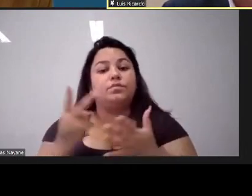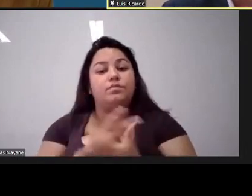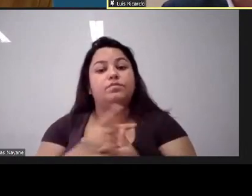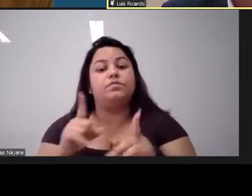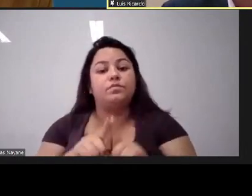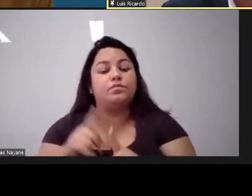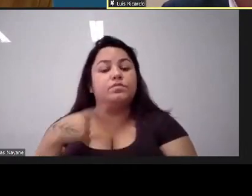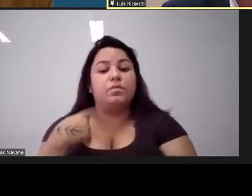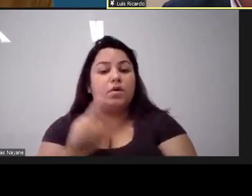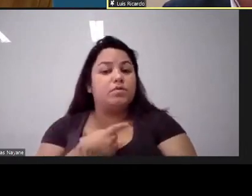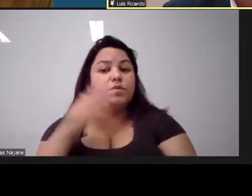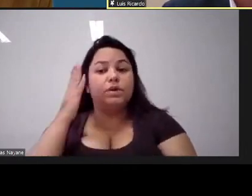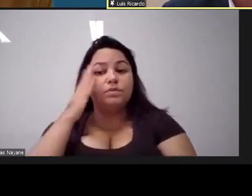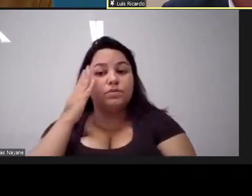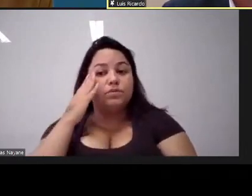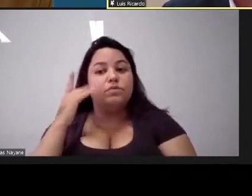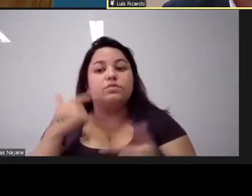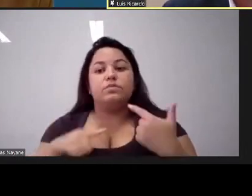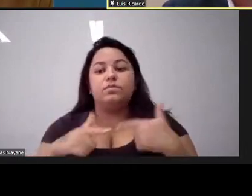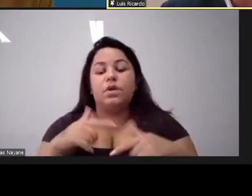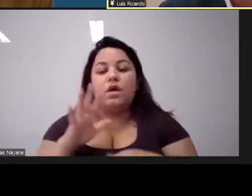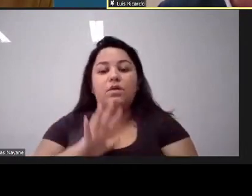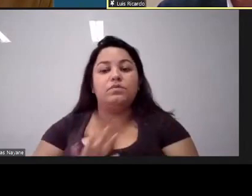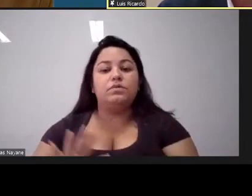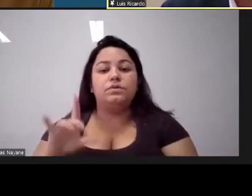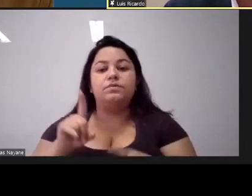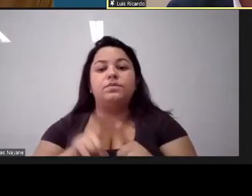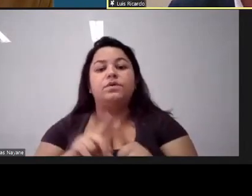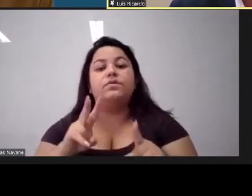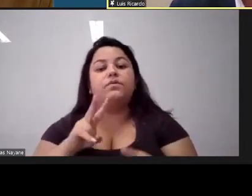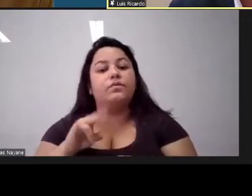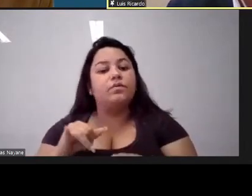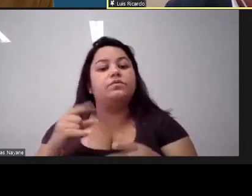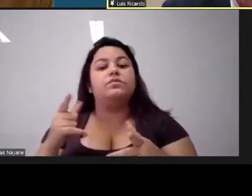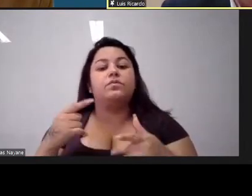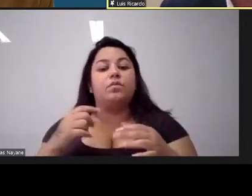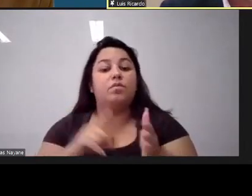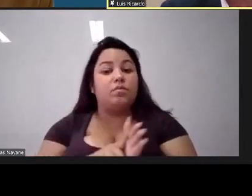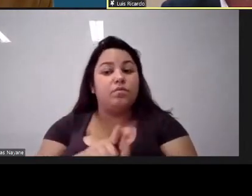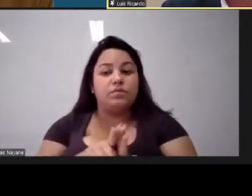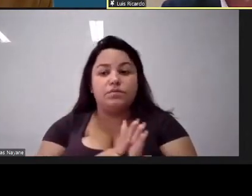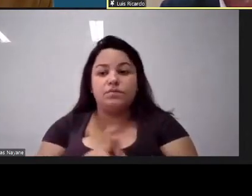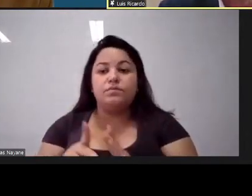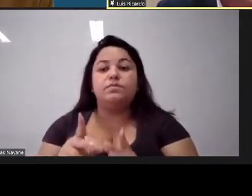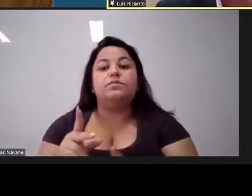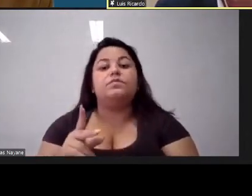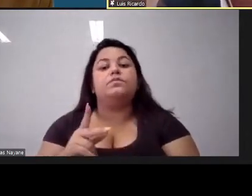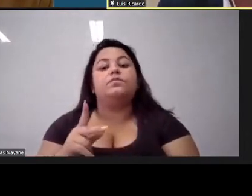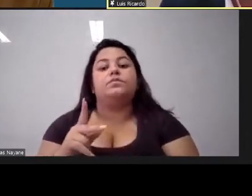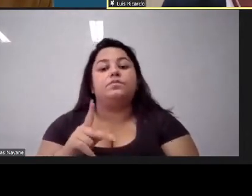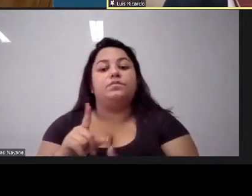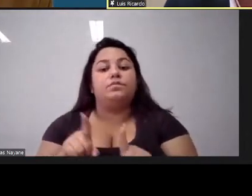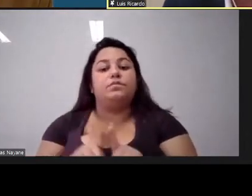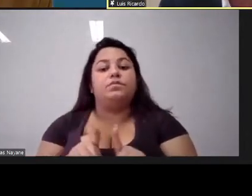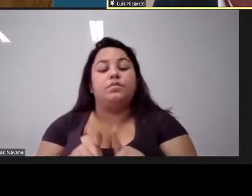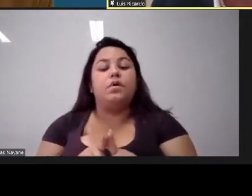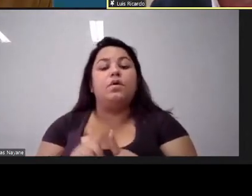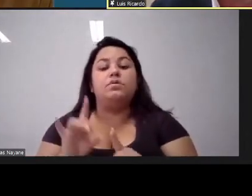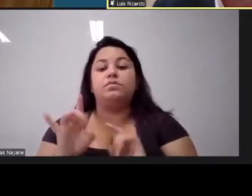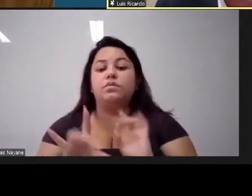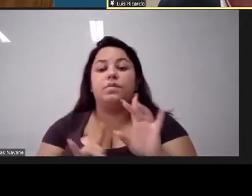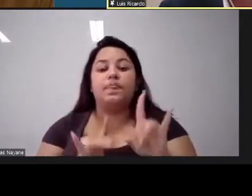taxation reform, and we know that the worker will have to do a